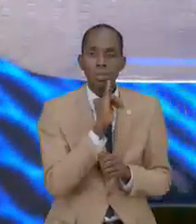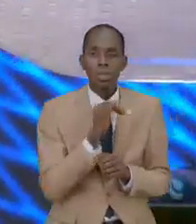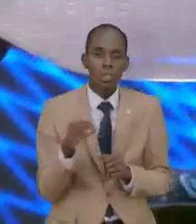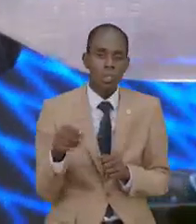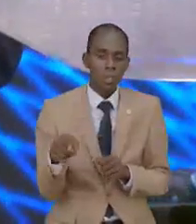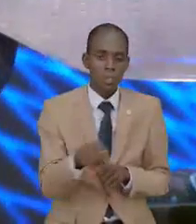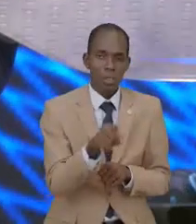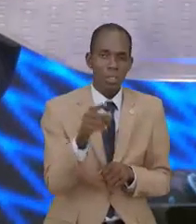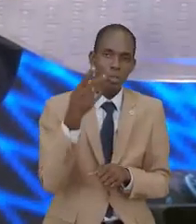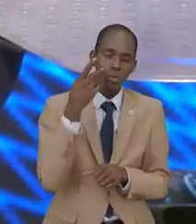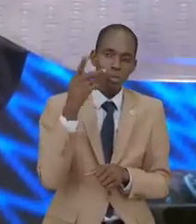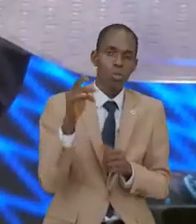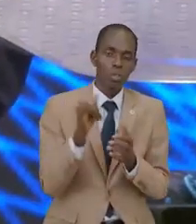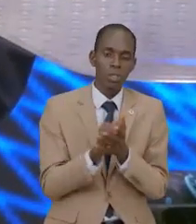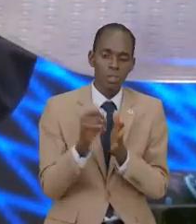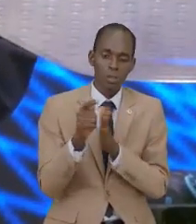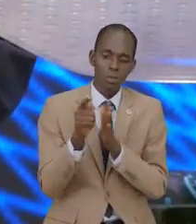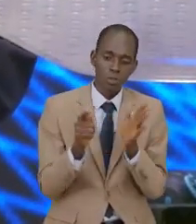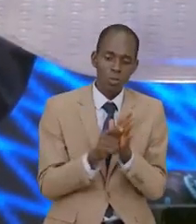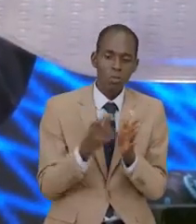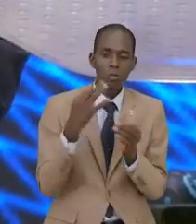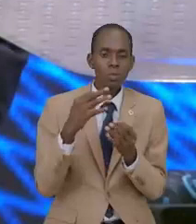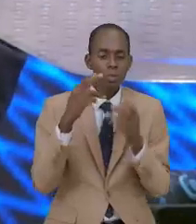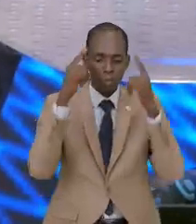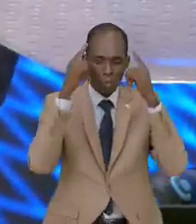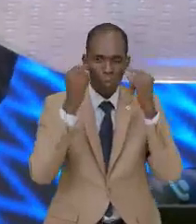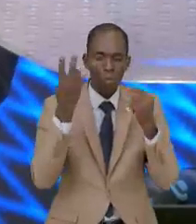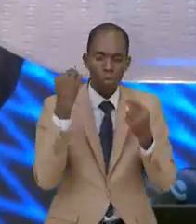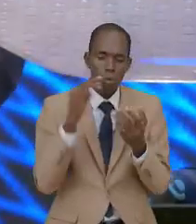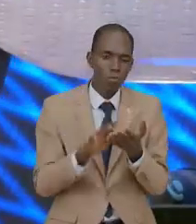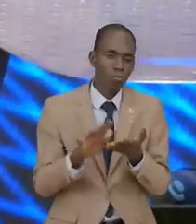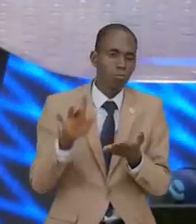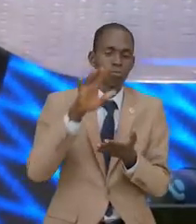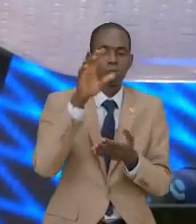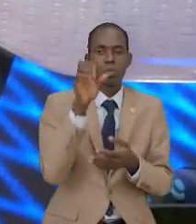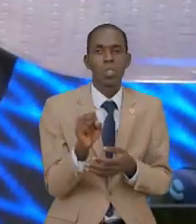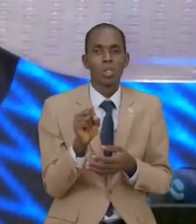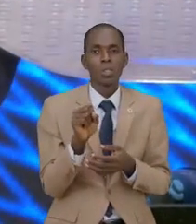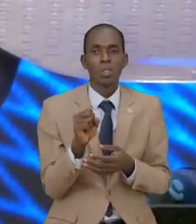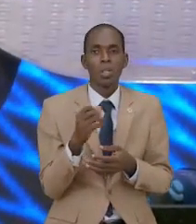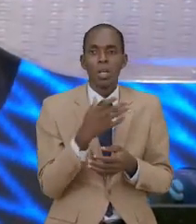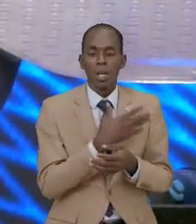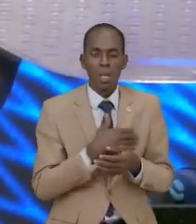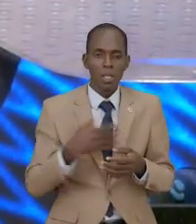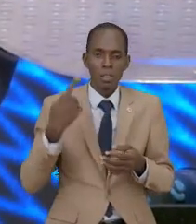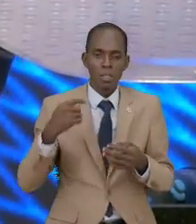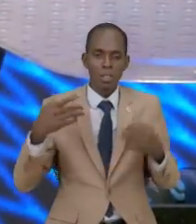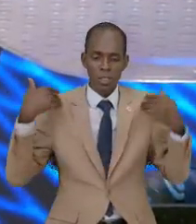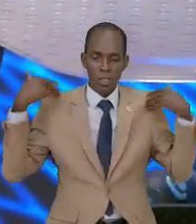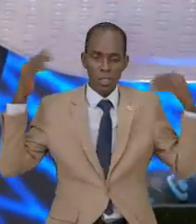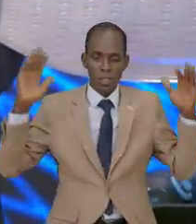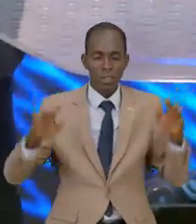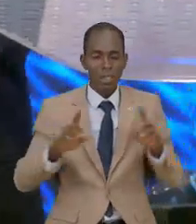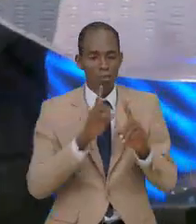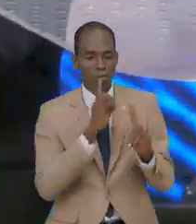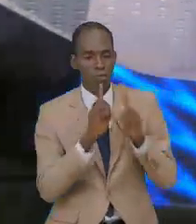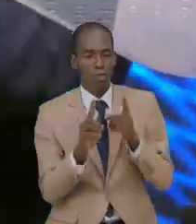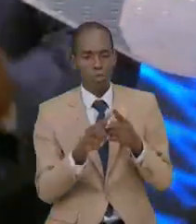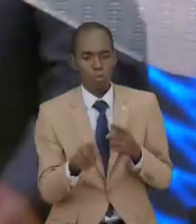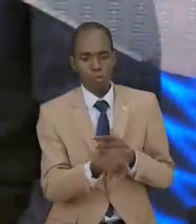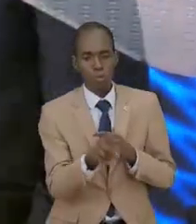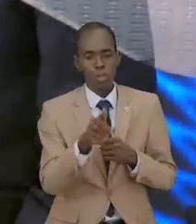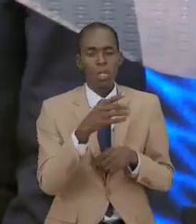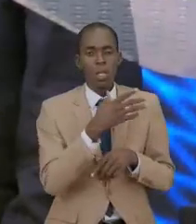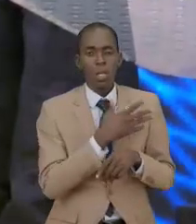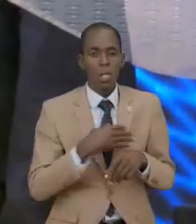the law of Moses was glorious. An angel ministered unto them, and then the face